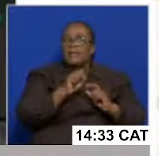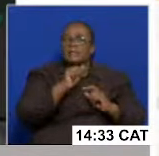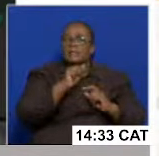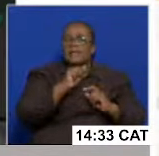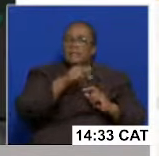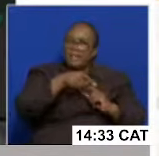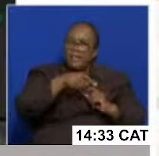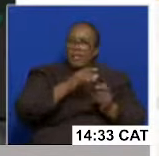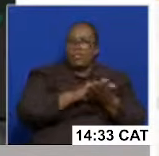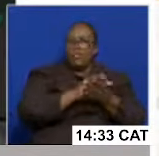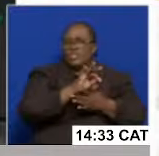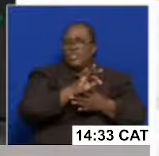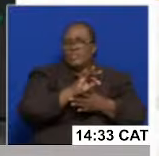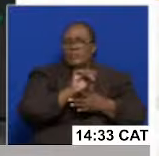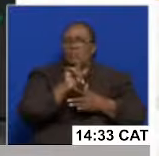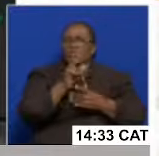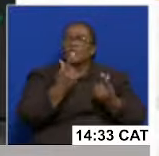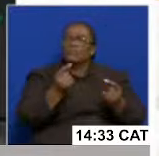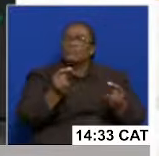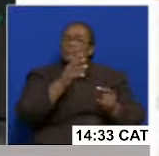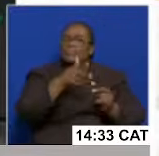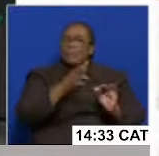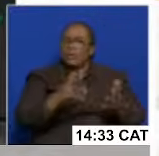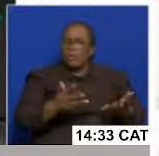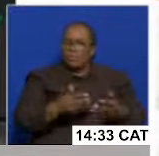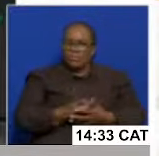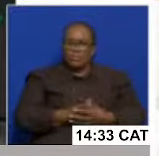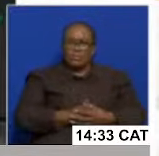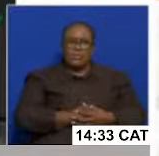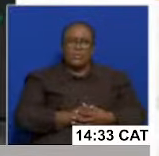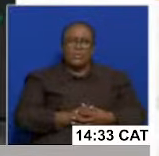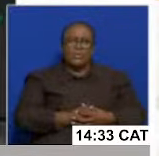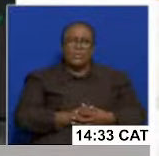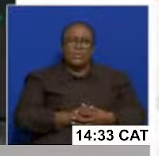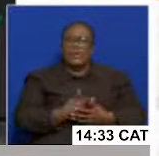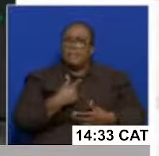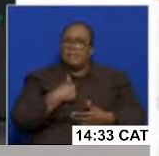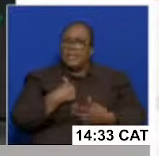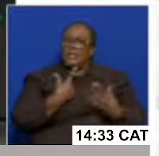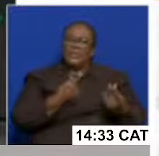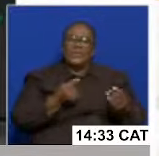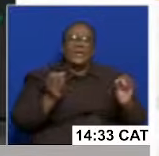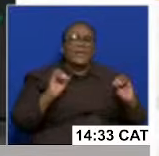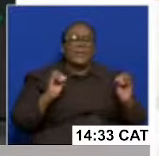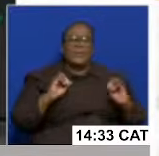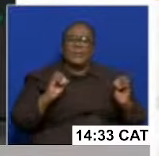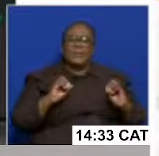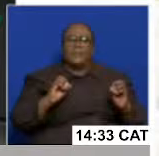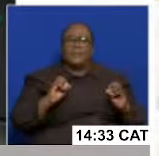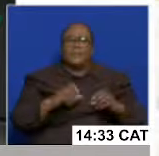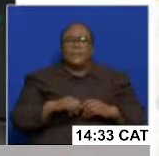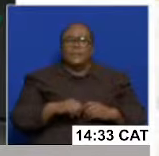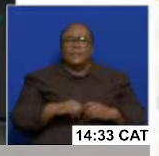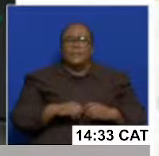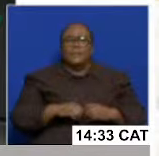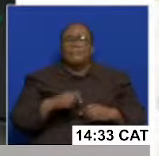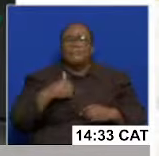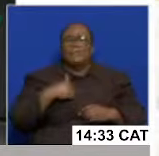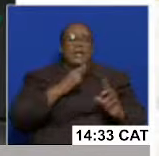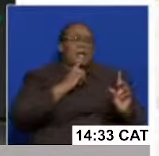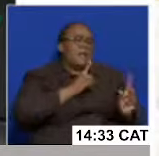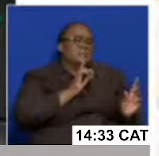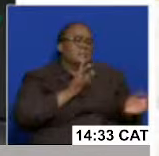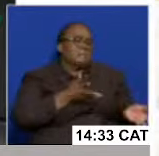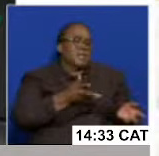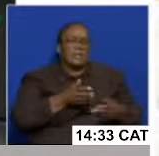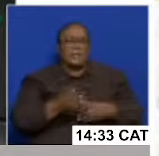like that? I was not going to do anything. I was just answering her. You were just